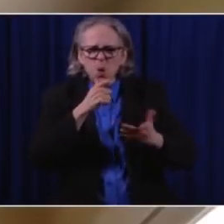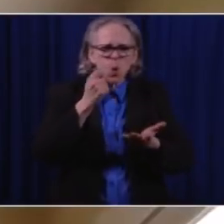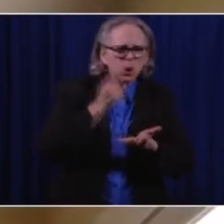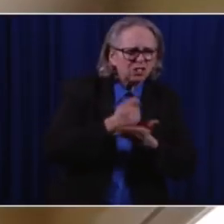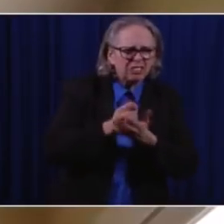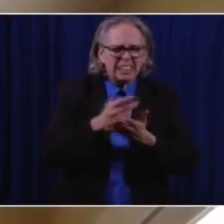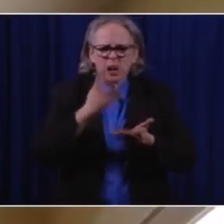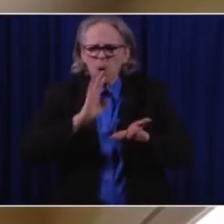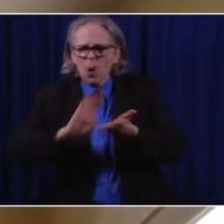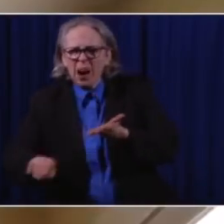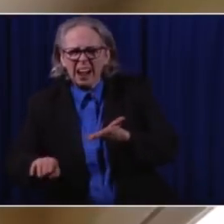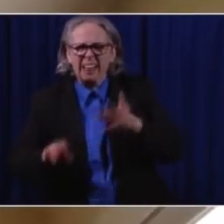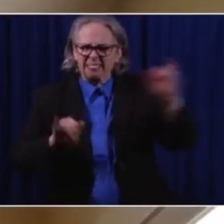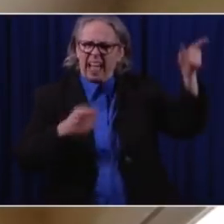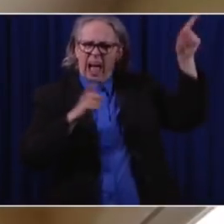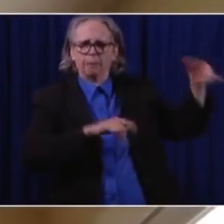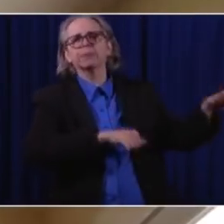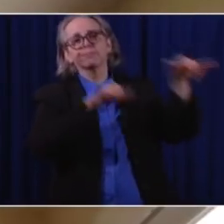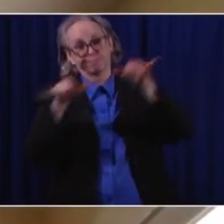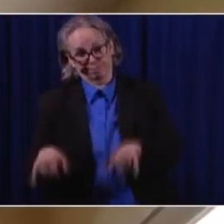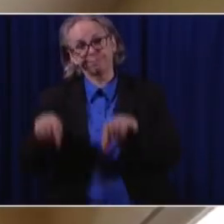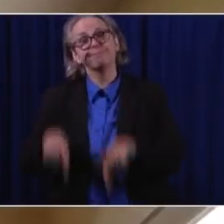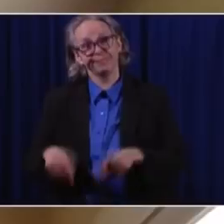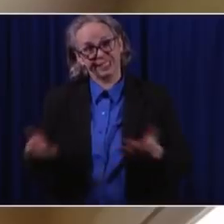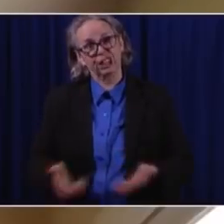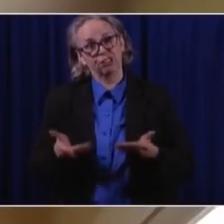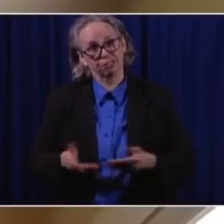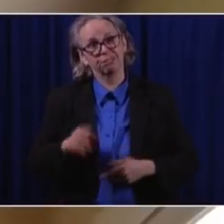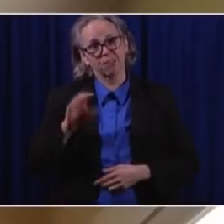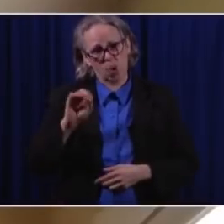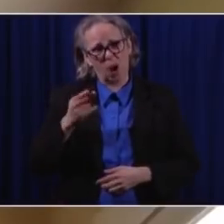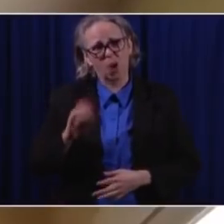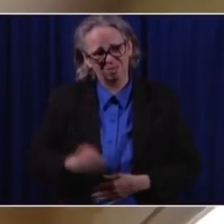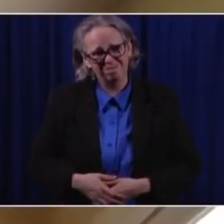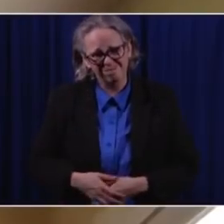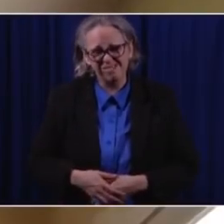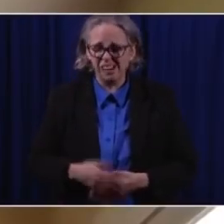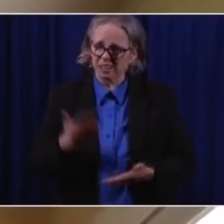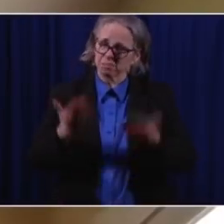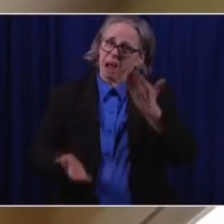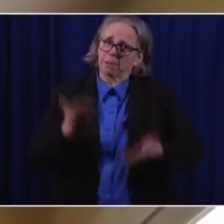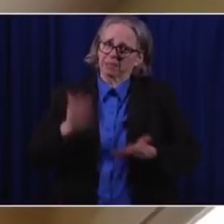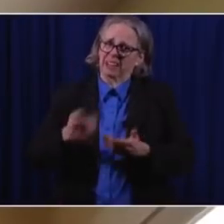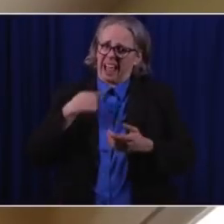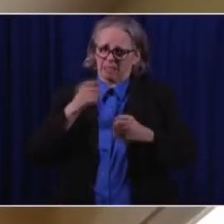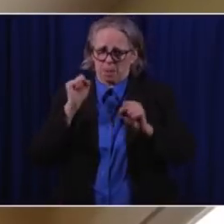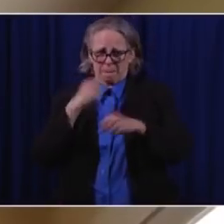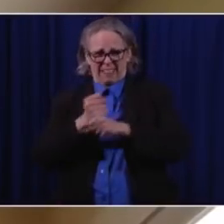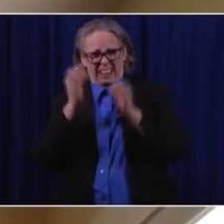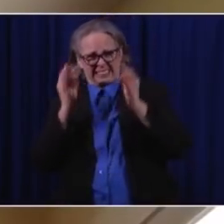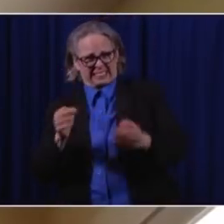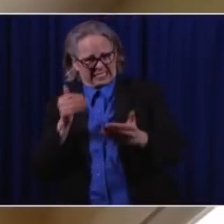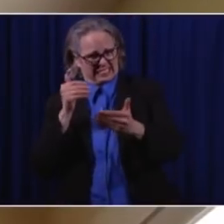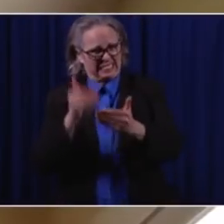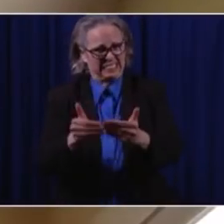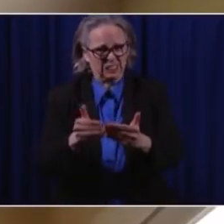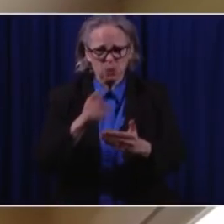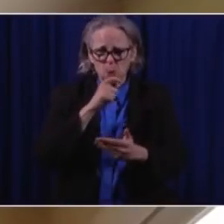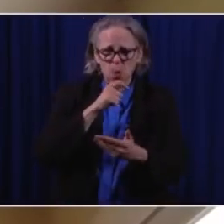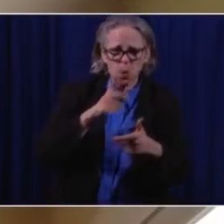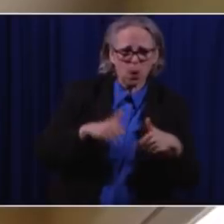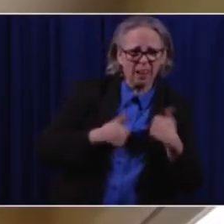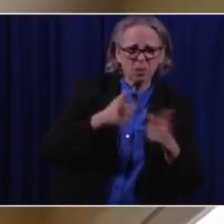now, but it's not far away. And I'd like to give the colleagues on the line who